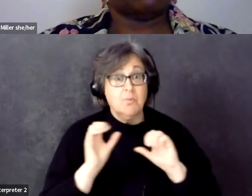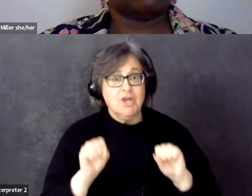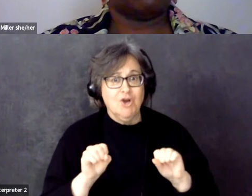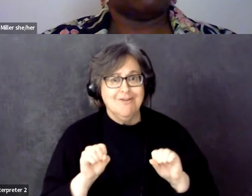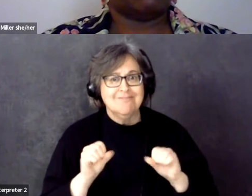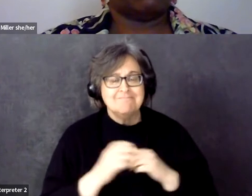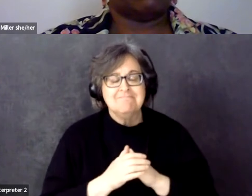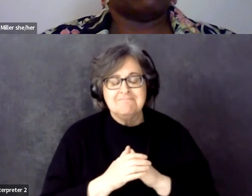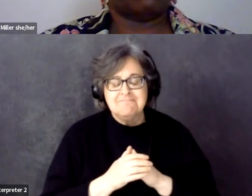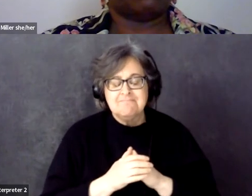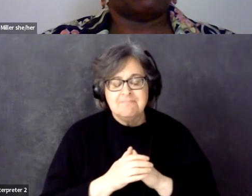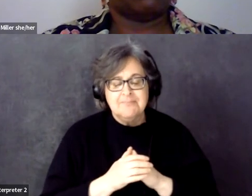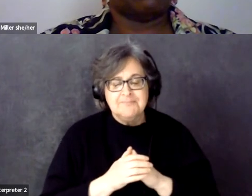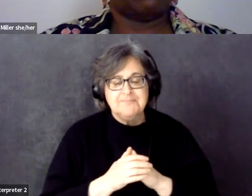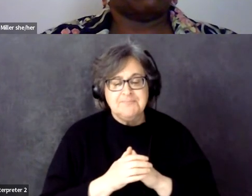so that we could